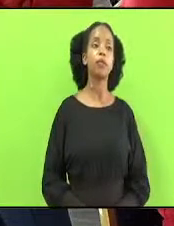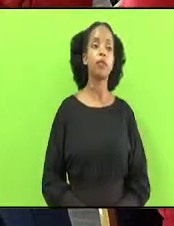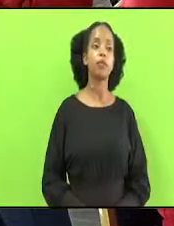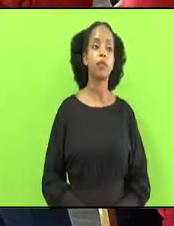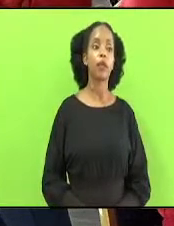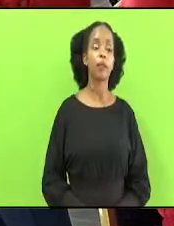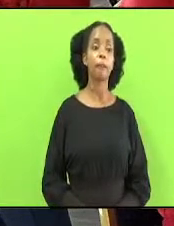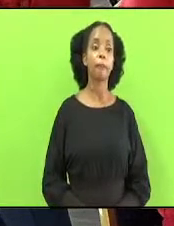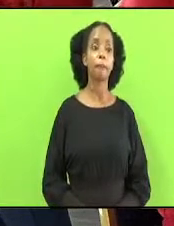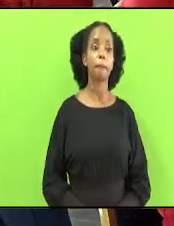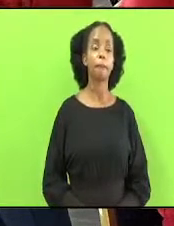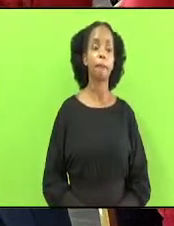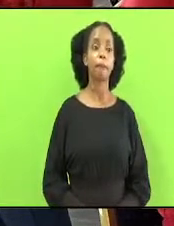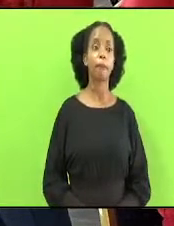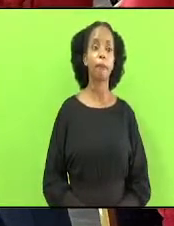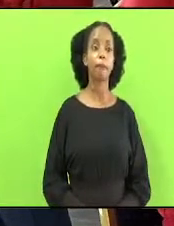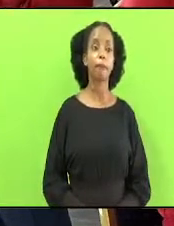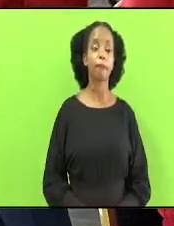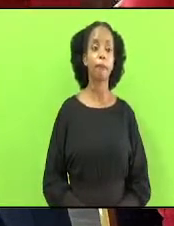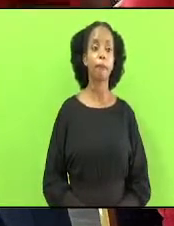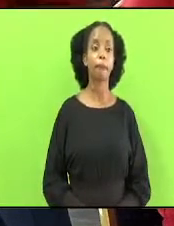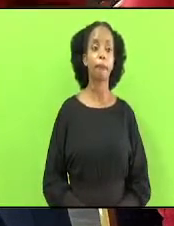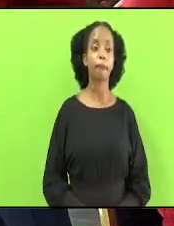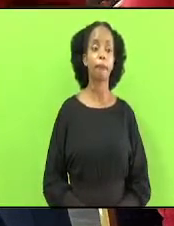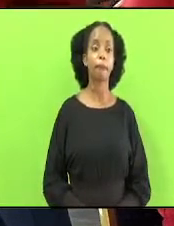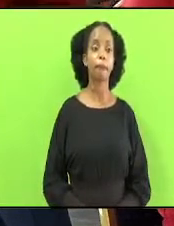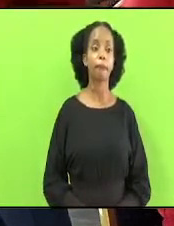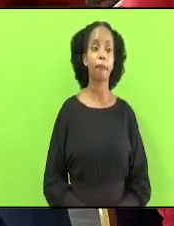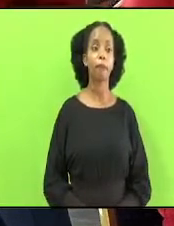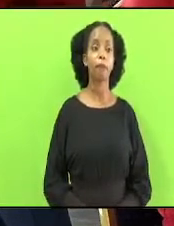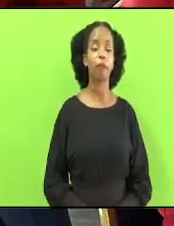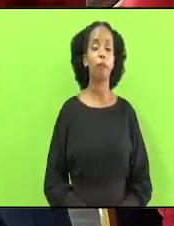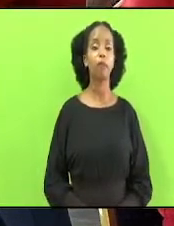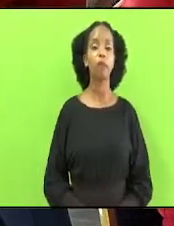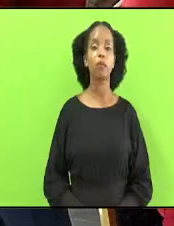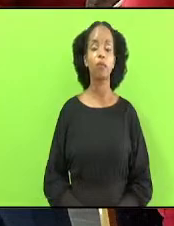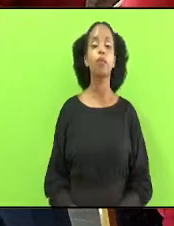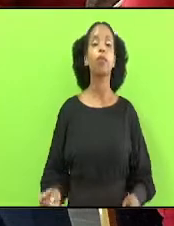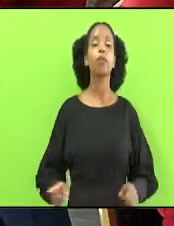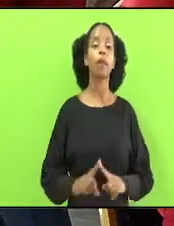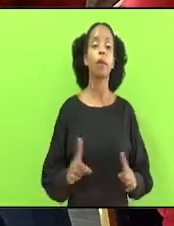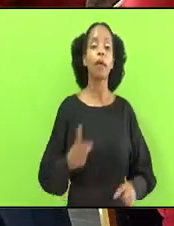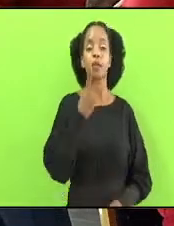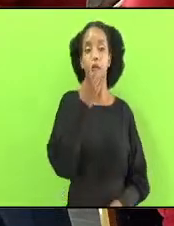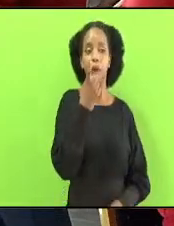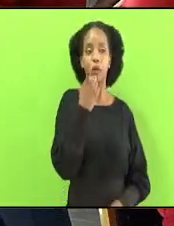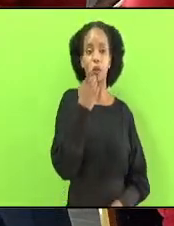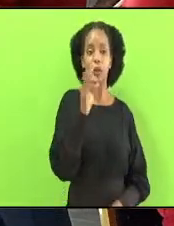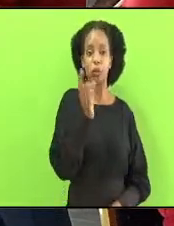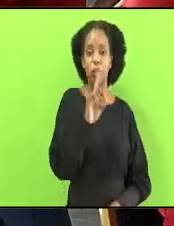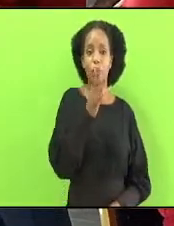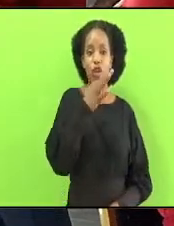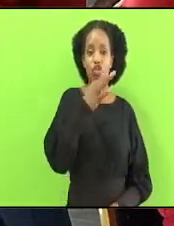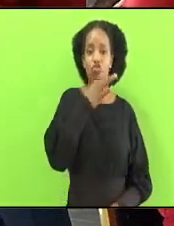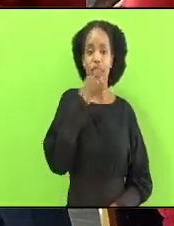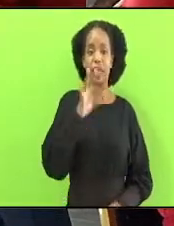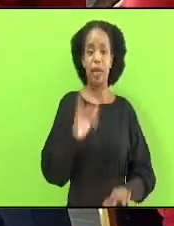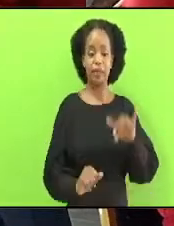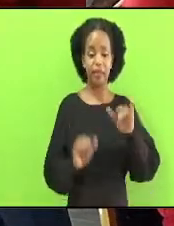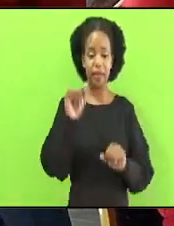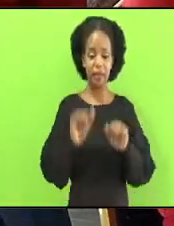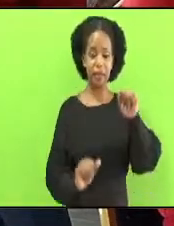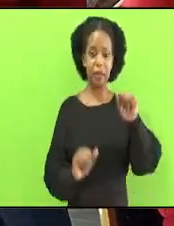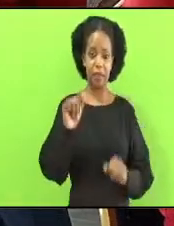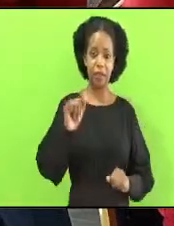this climate change bill. Ga ke na le item e one ya risk assessment gore jaaka lo